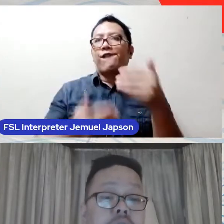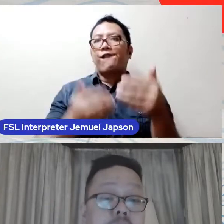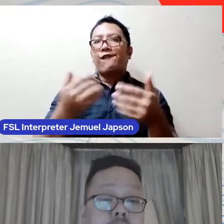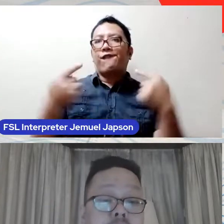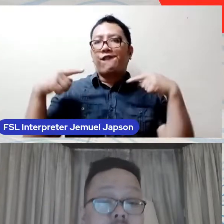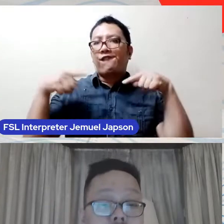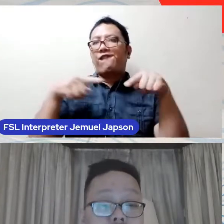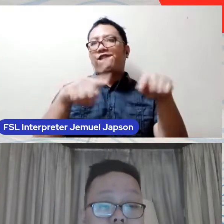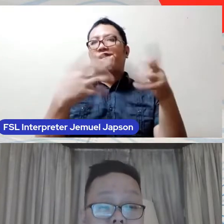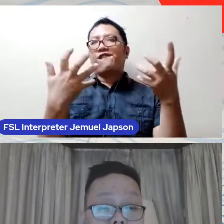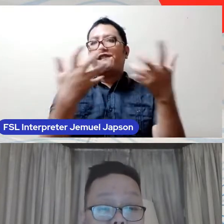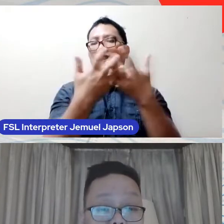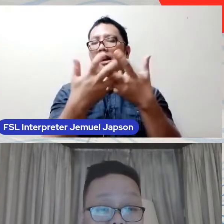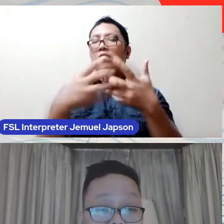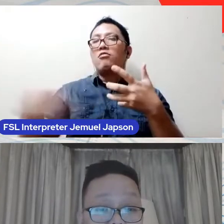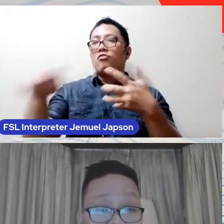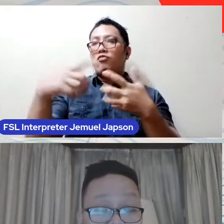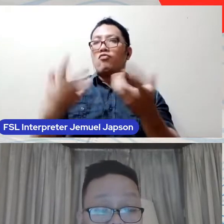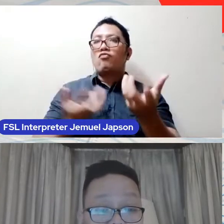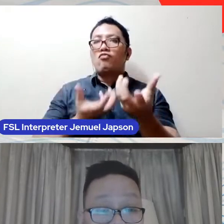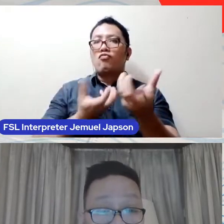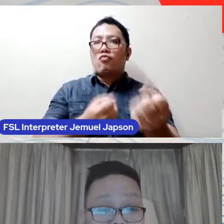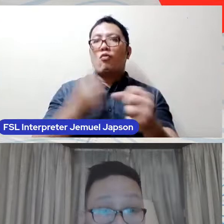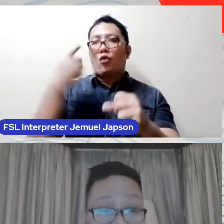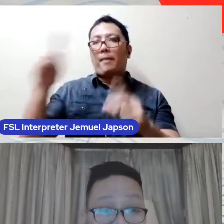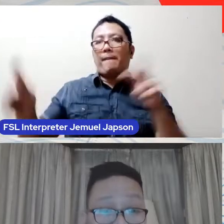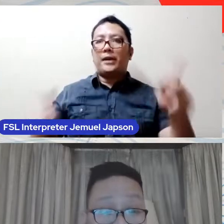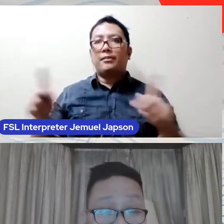accountable to the people. Okay po.